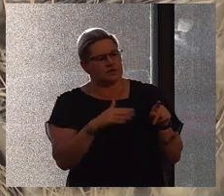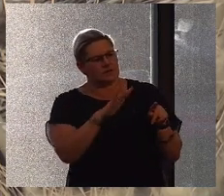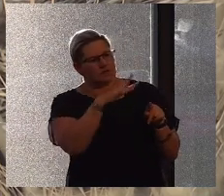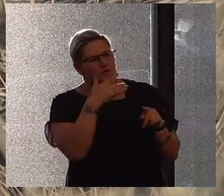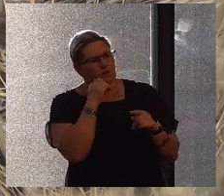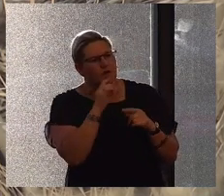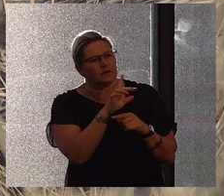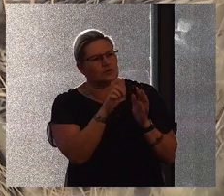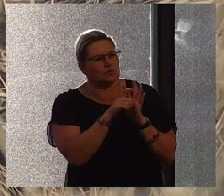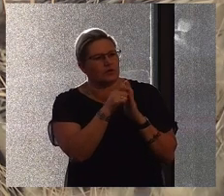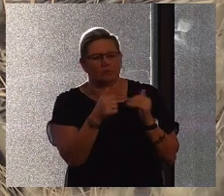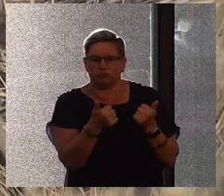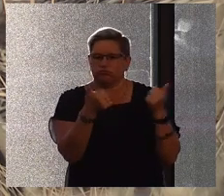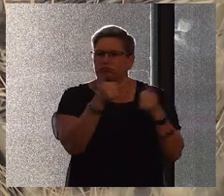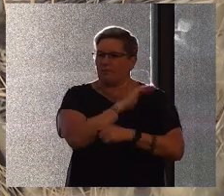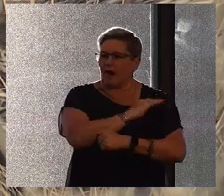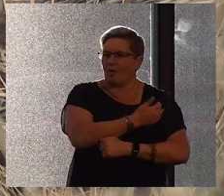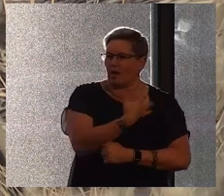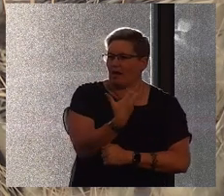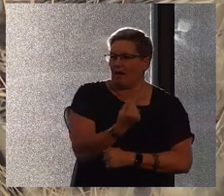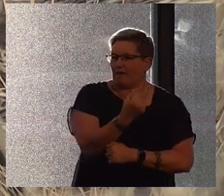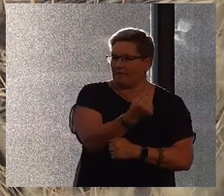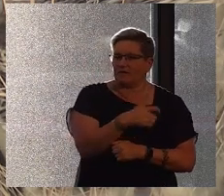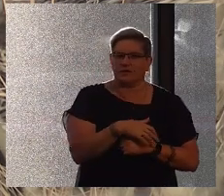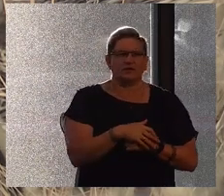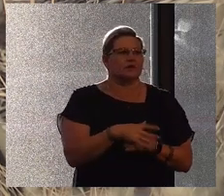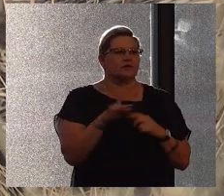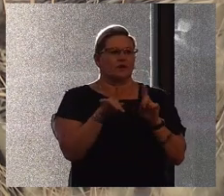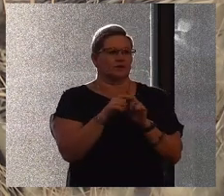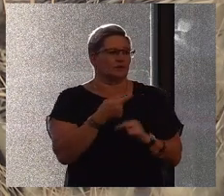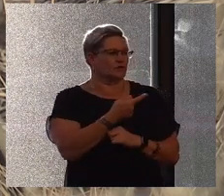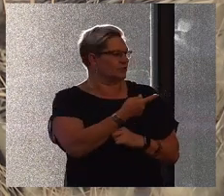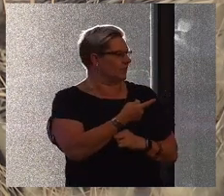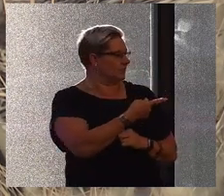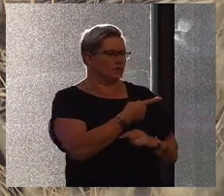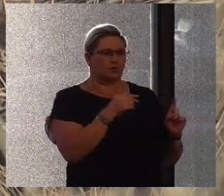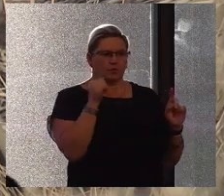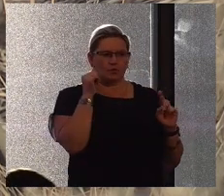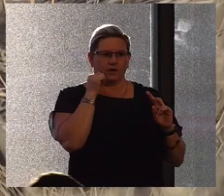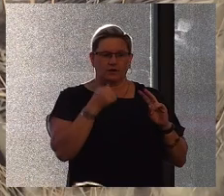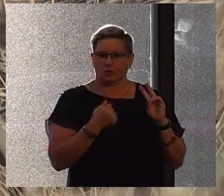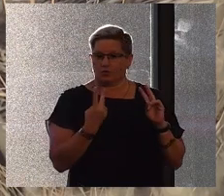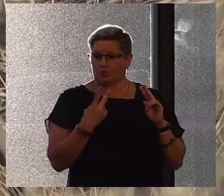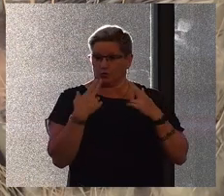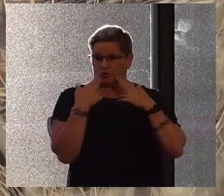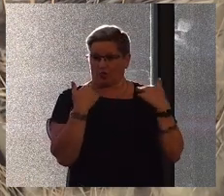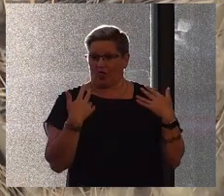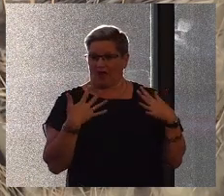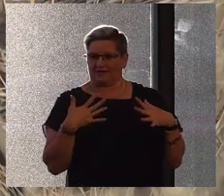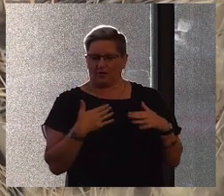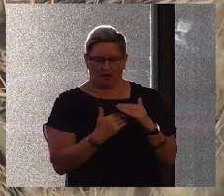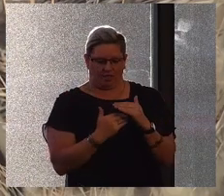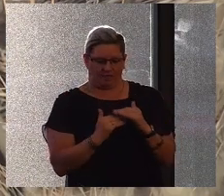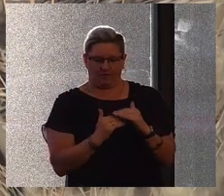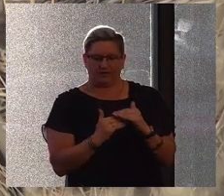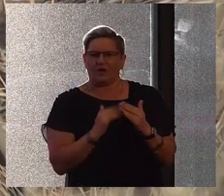what's going on there. Having said that, we also confess that between the two of us, we know about two of her songs. So we're not